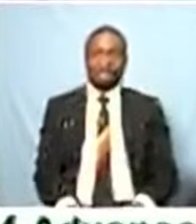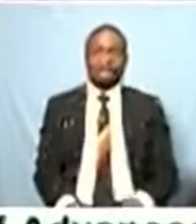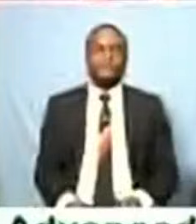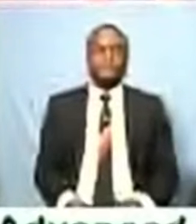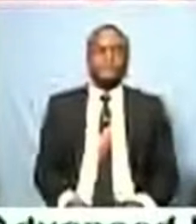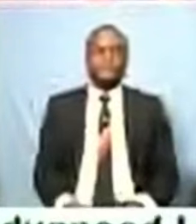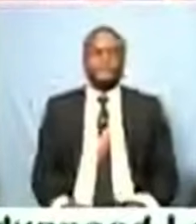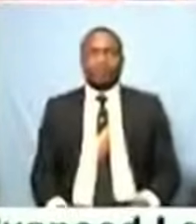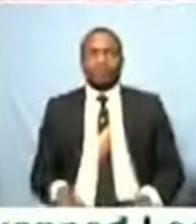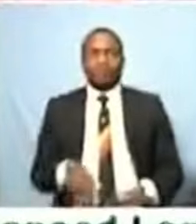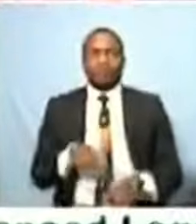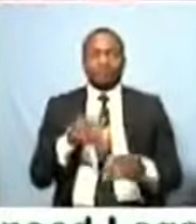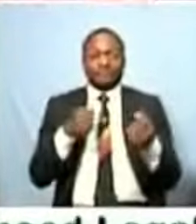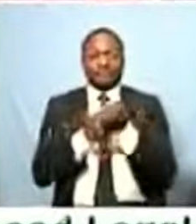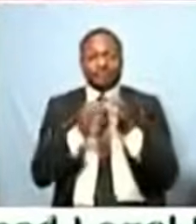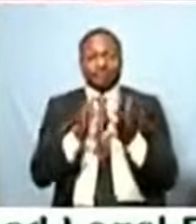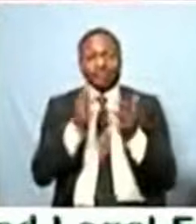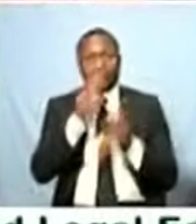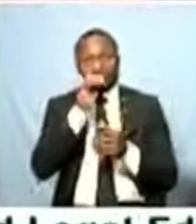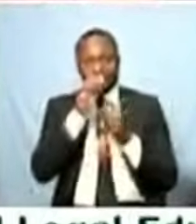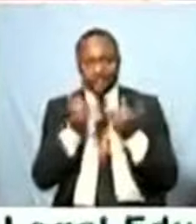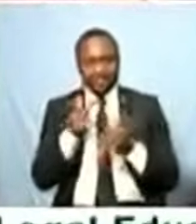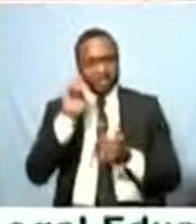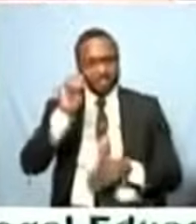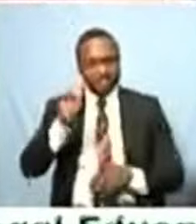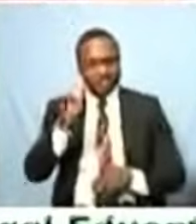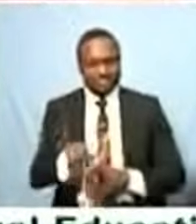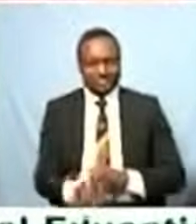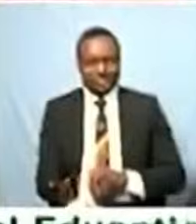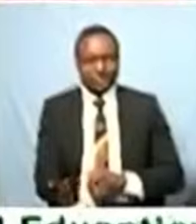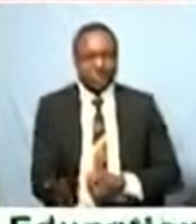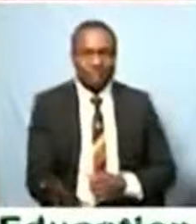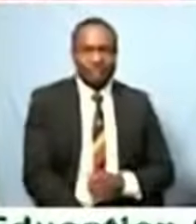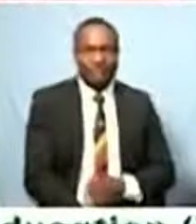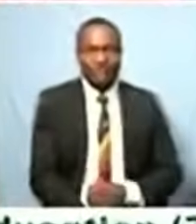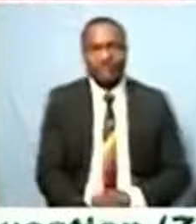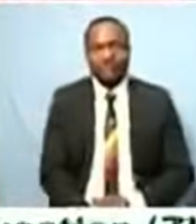you. Does the seconder wish to speak now or later?